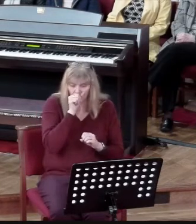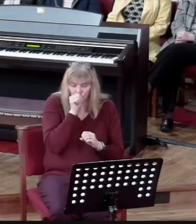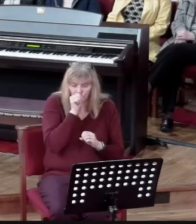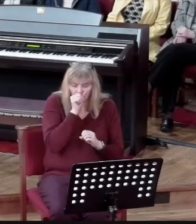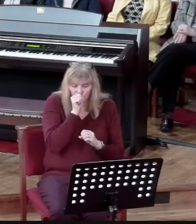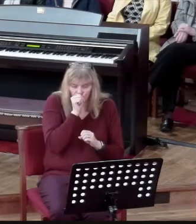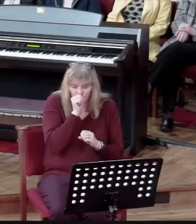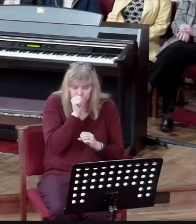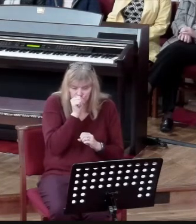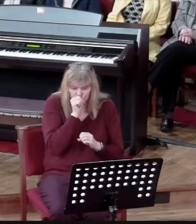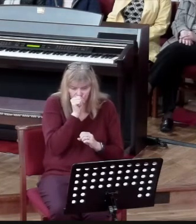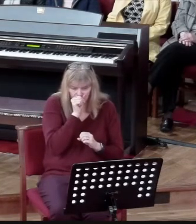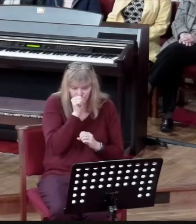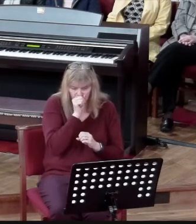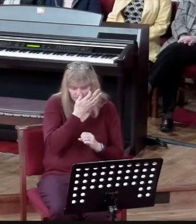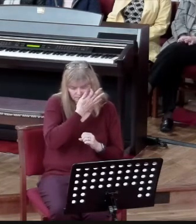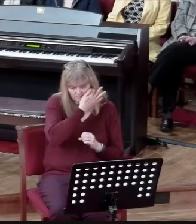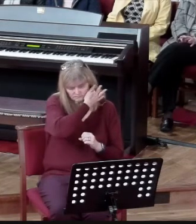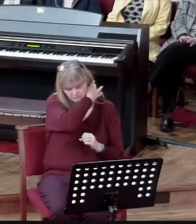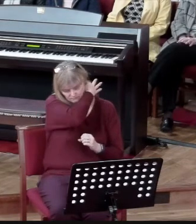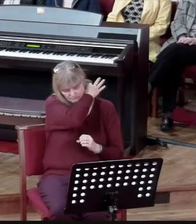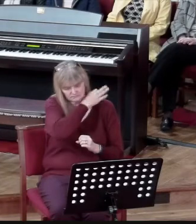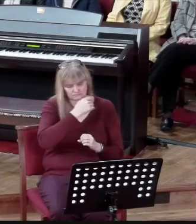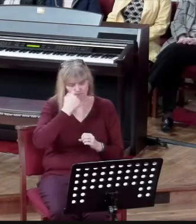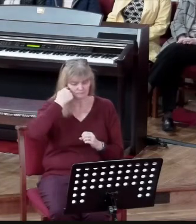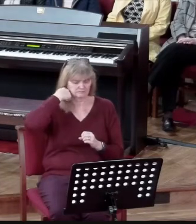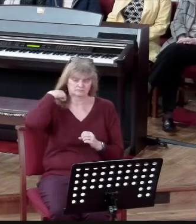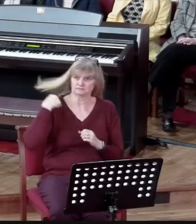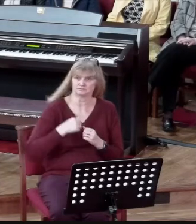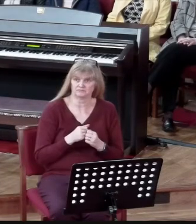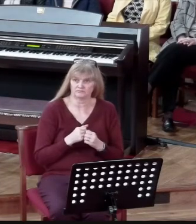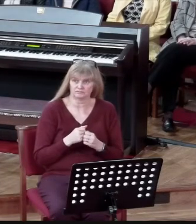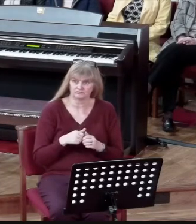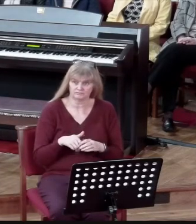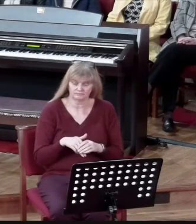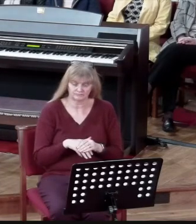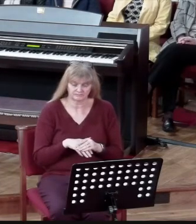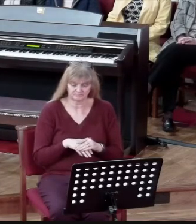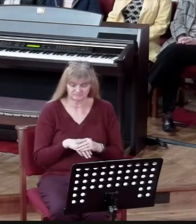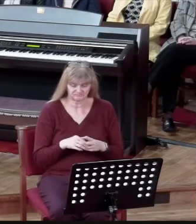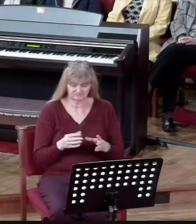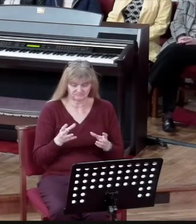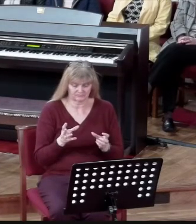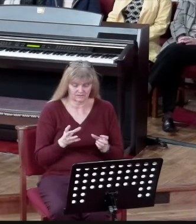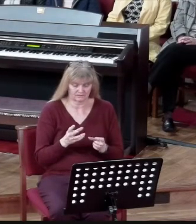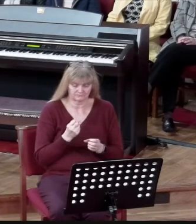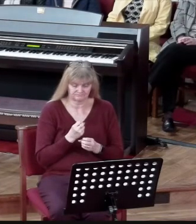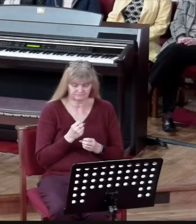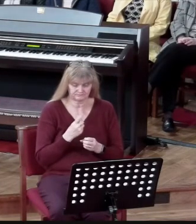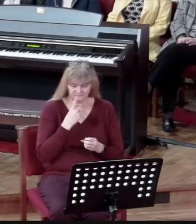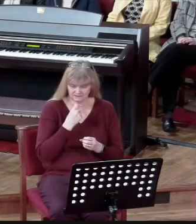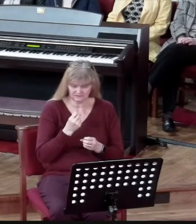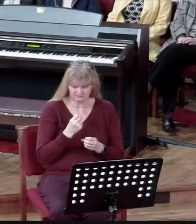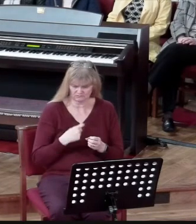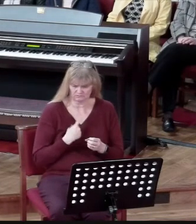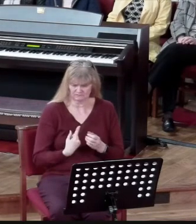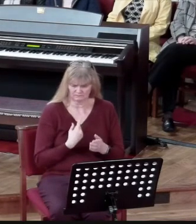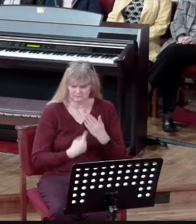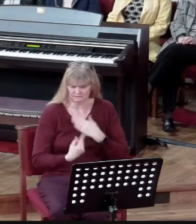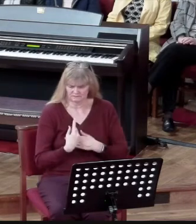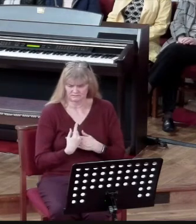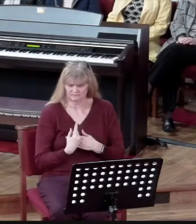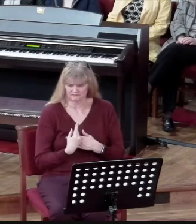them, because they are to be fishers of men and women from now on, and they can't do that alone. And it's to bring